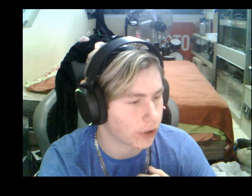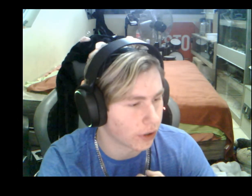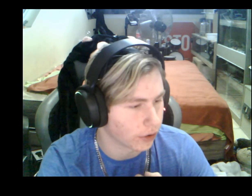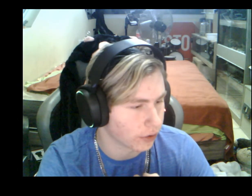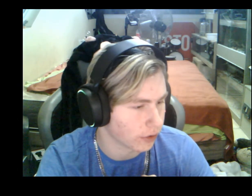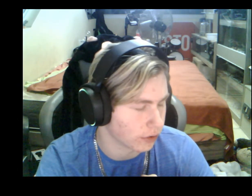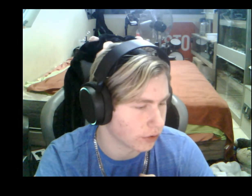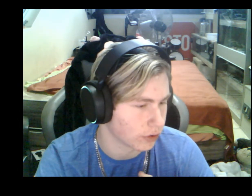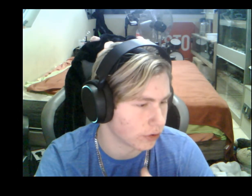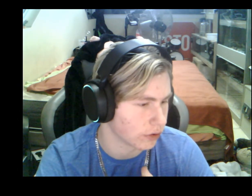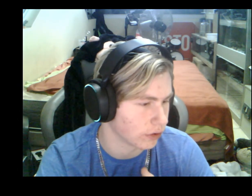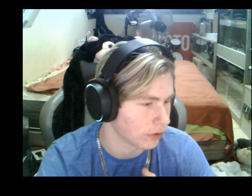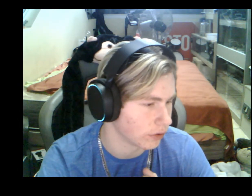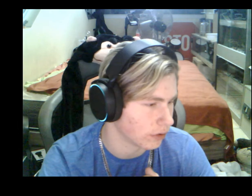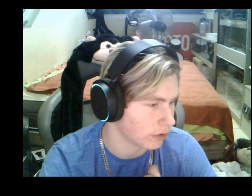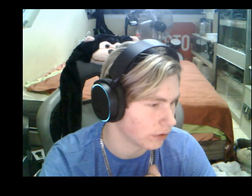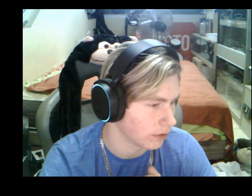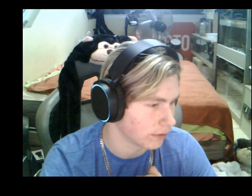Octus Pro.